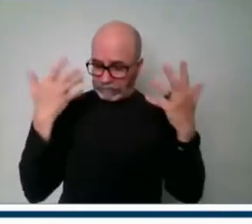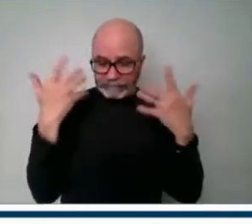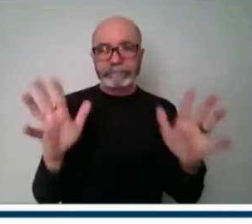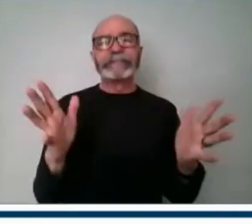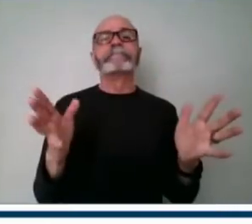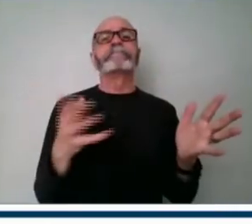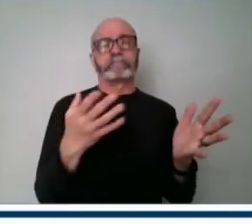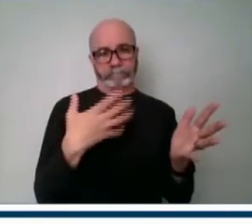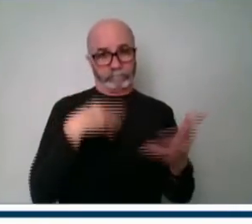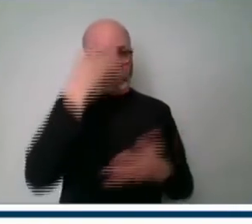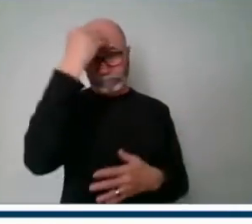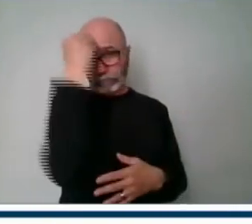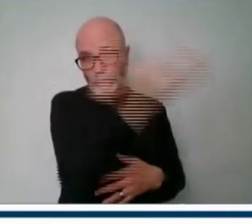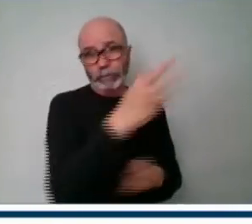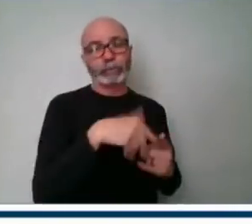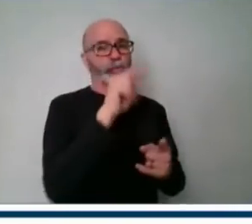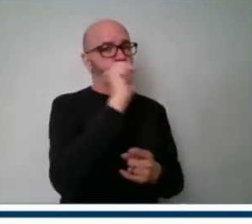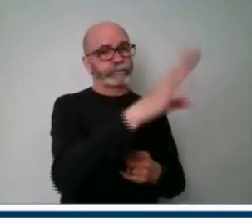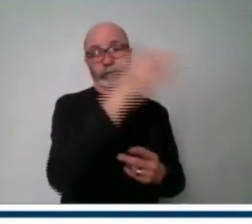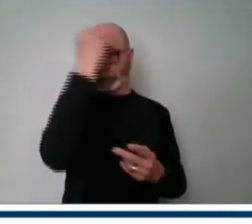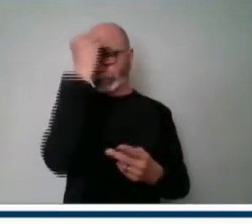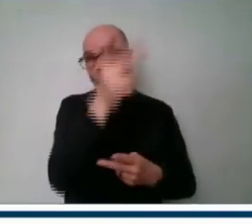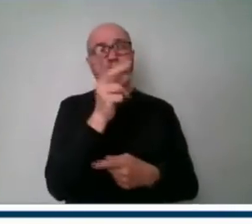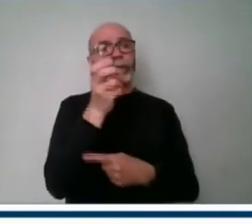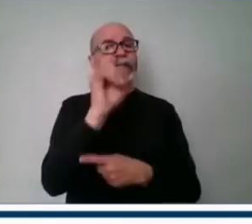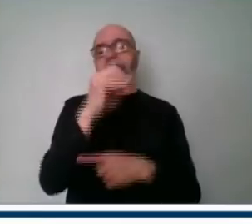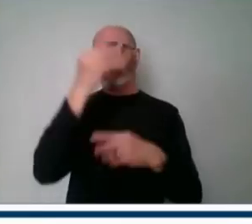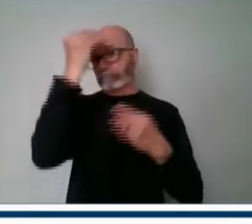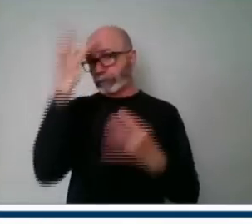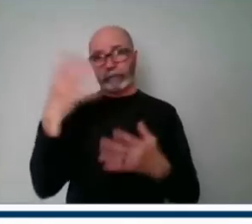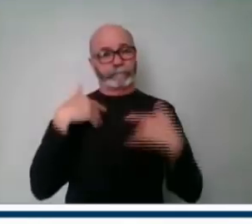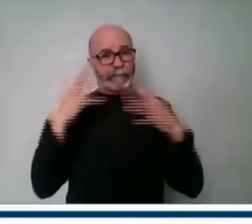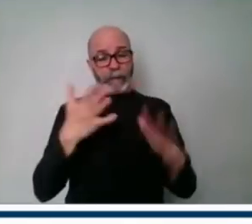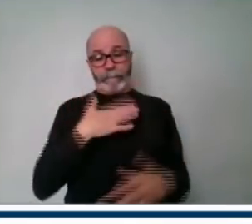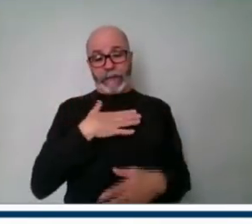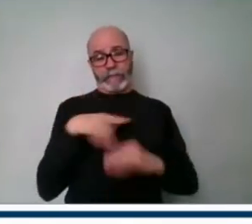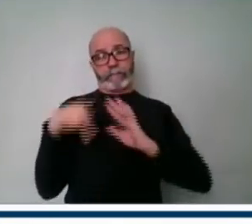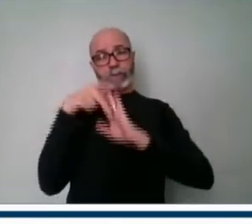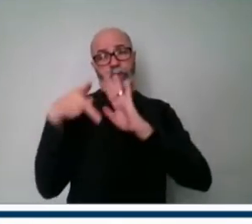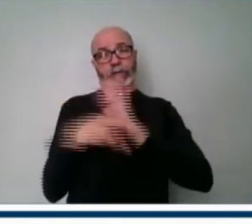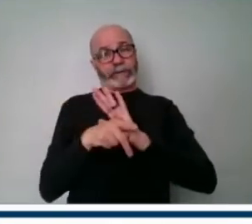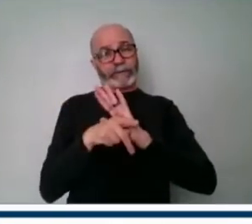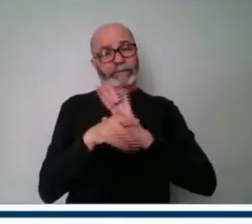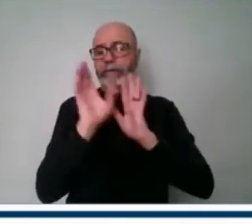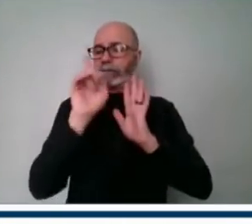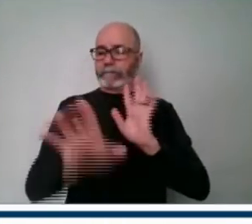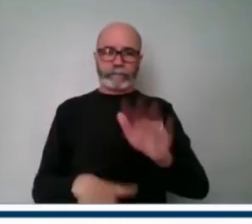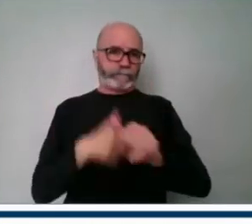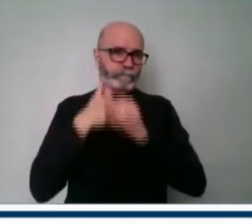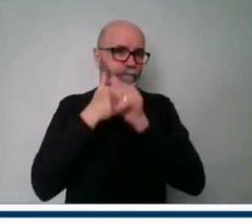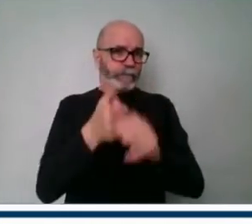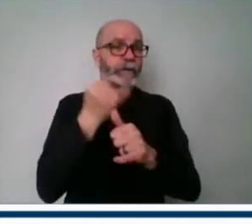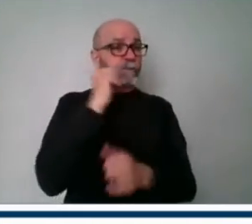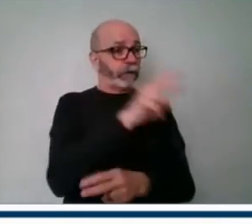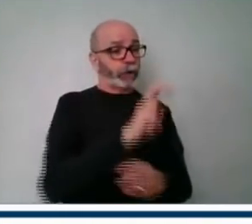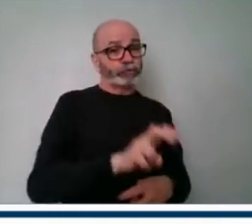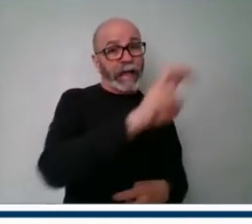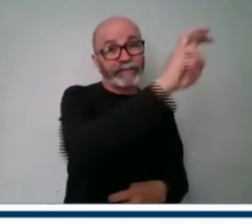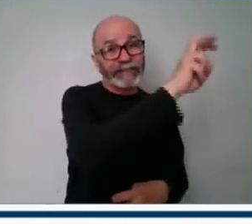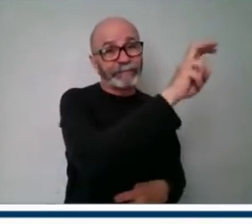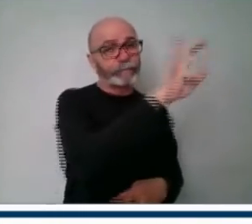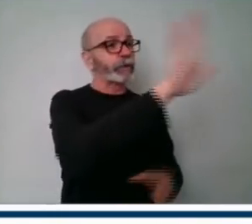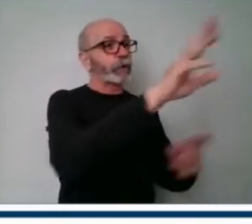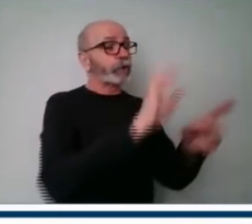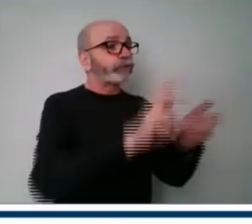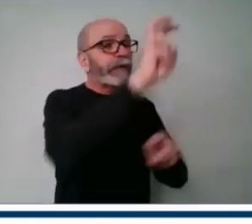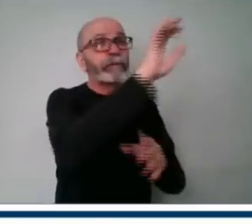that we would be aligning our policy with the PEI travel in with the New Brunswick because there's no point in